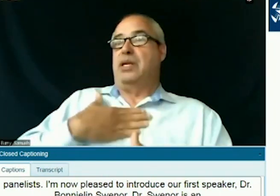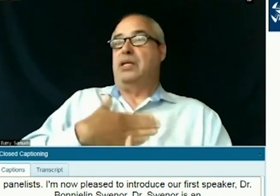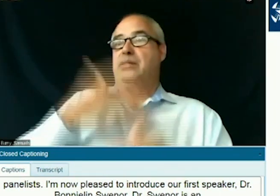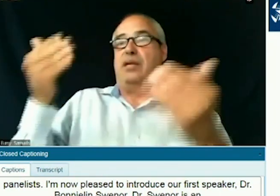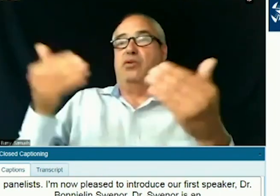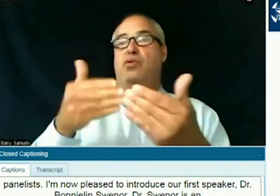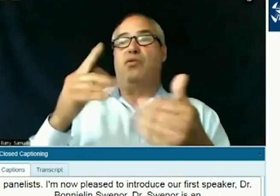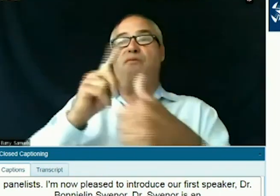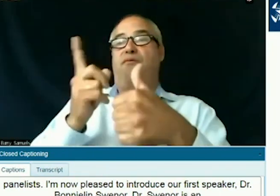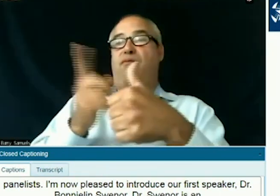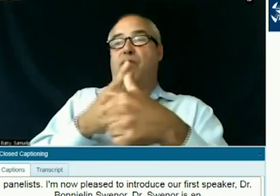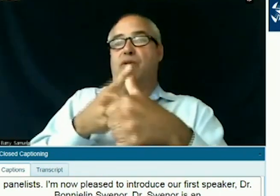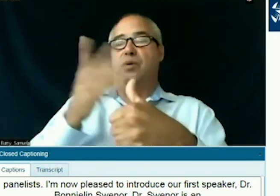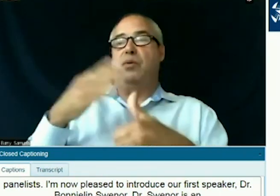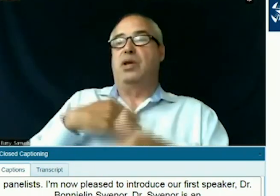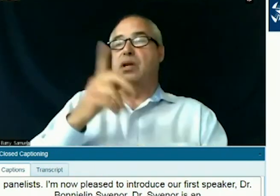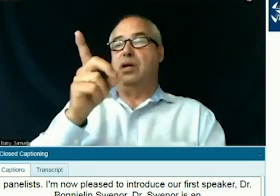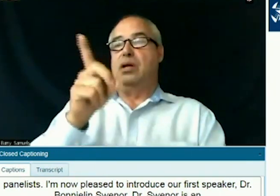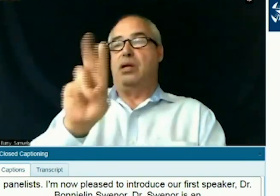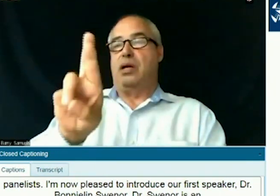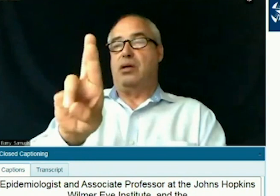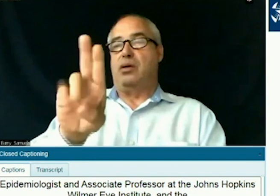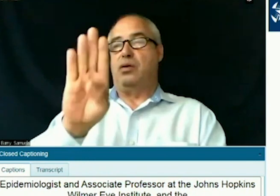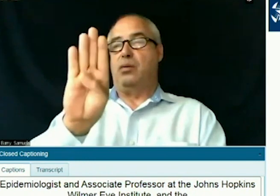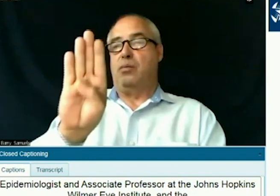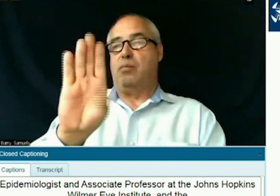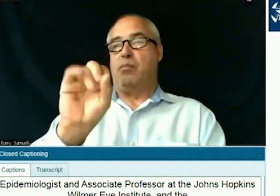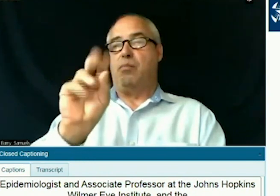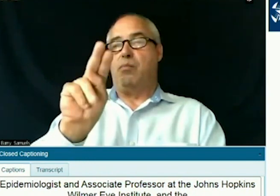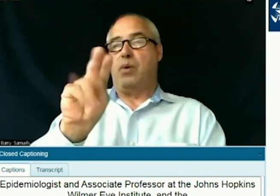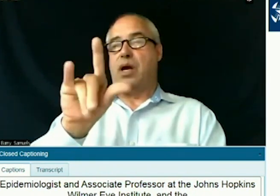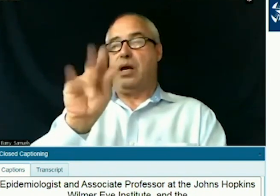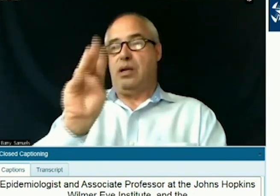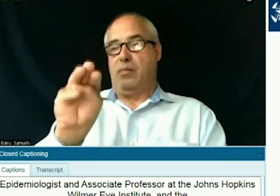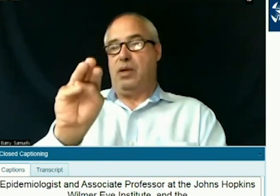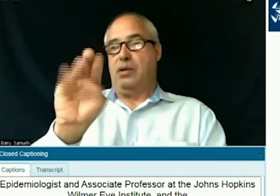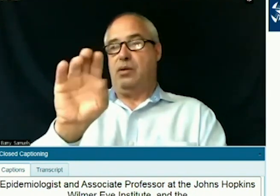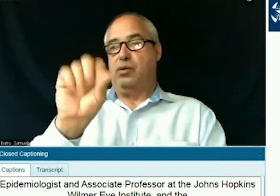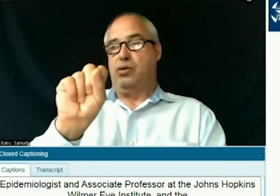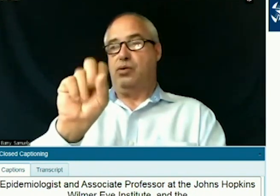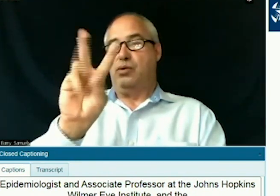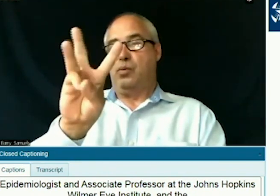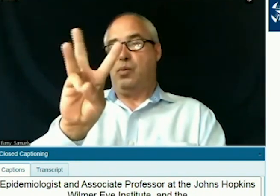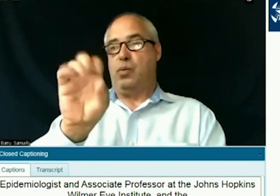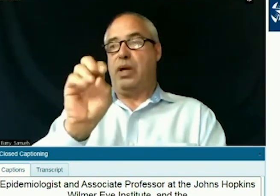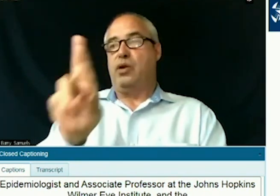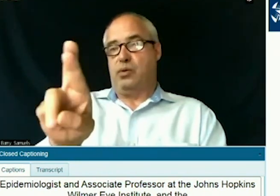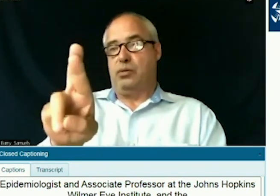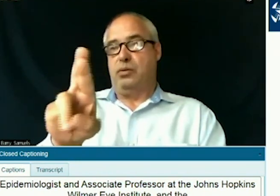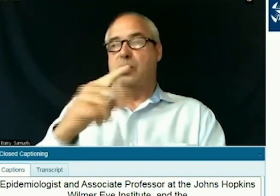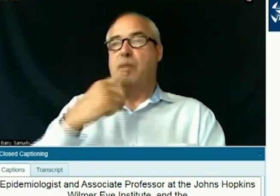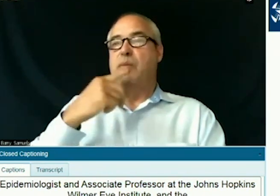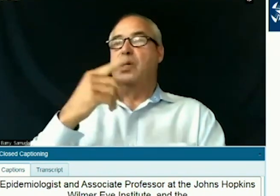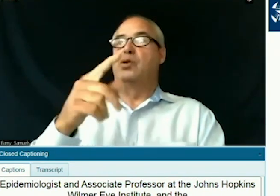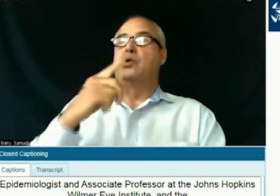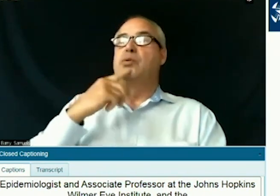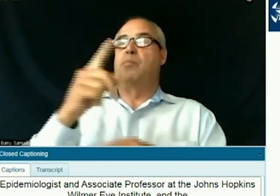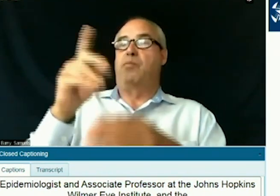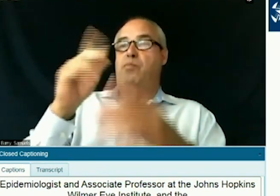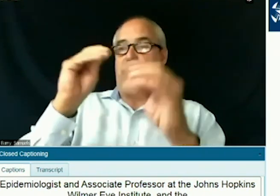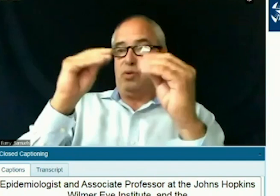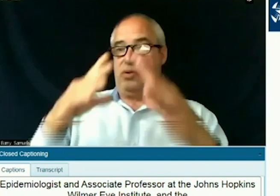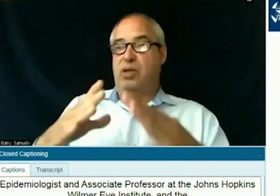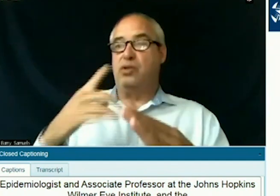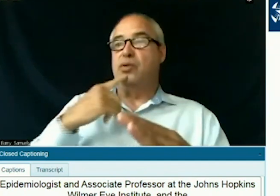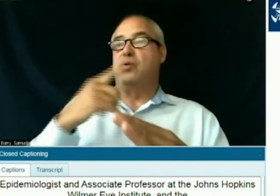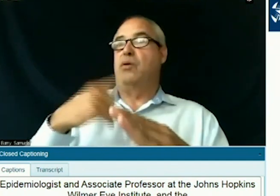first speaker, Dr. Bonnielin Swenor. Dr. Swenor is an epidemiologist and associate professor at the Johns Hopkins